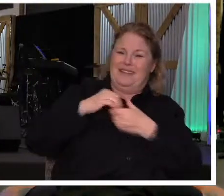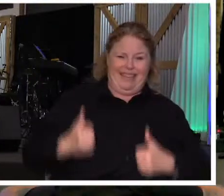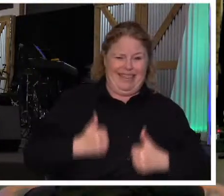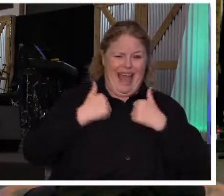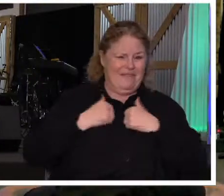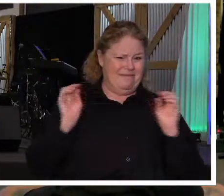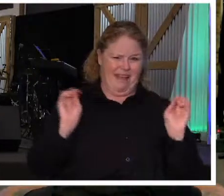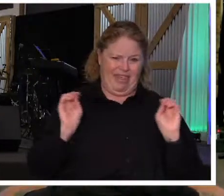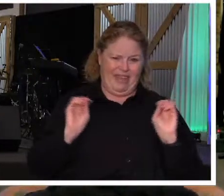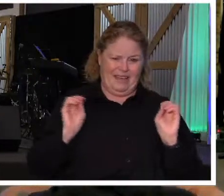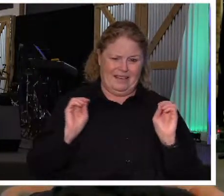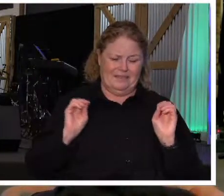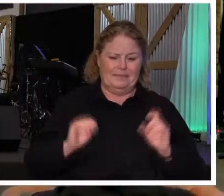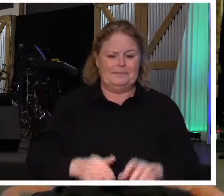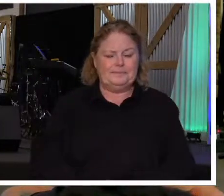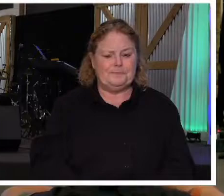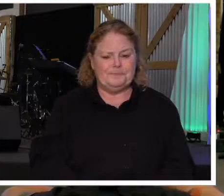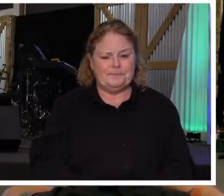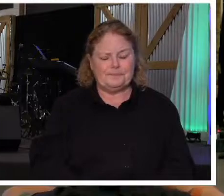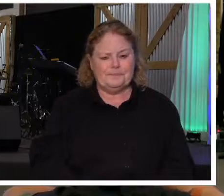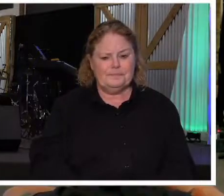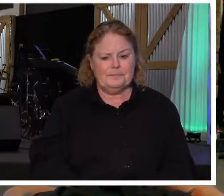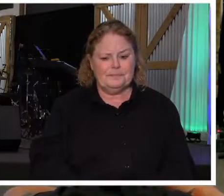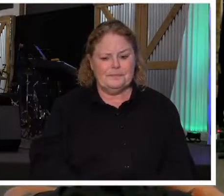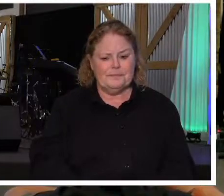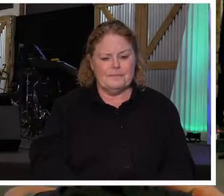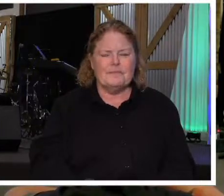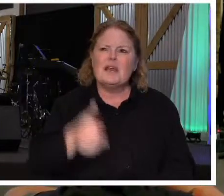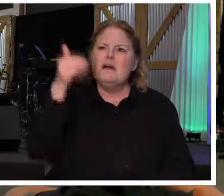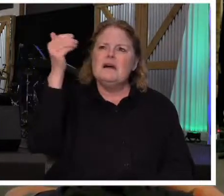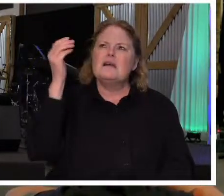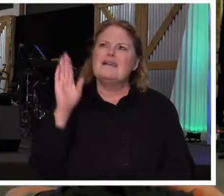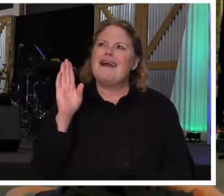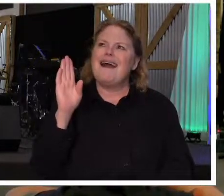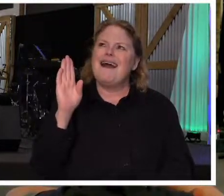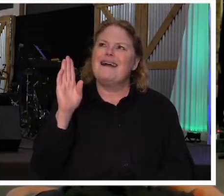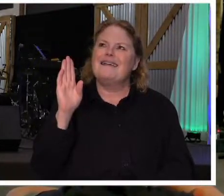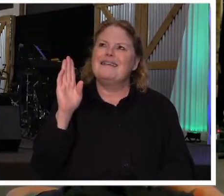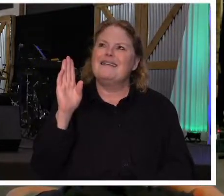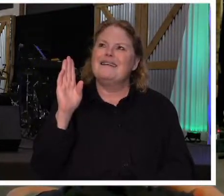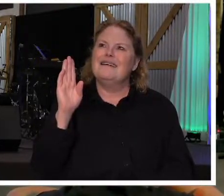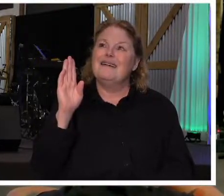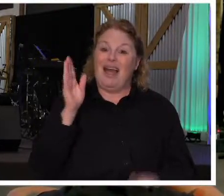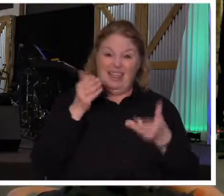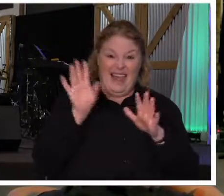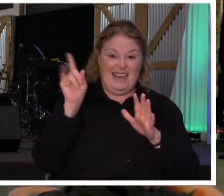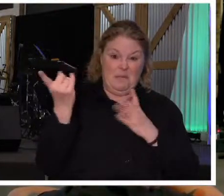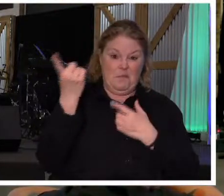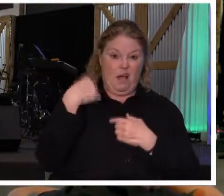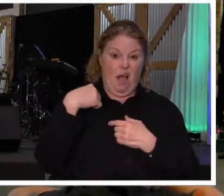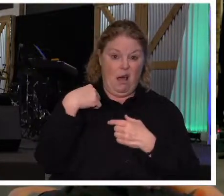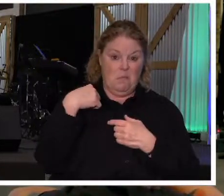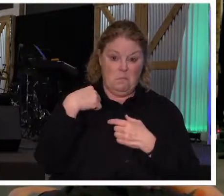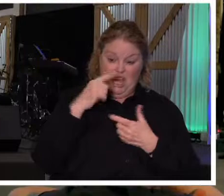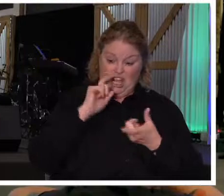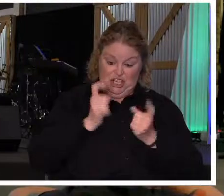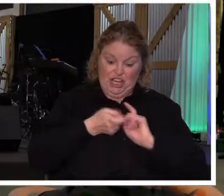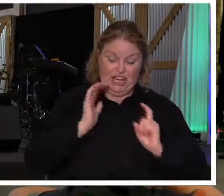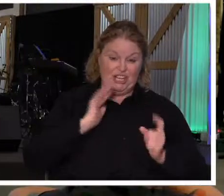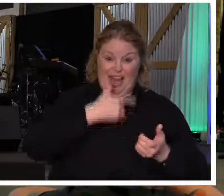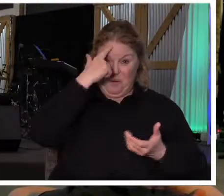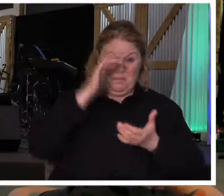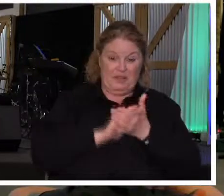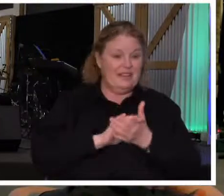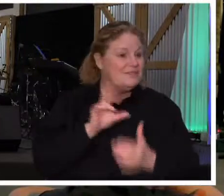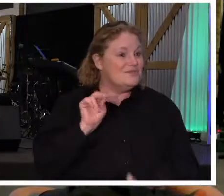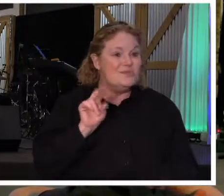of his glory comes in and rearranges our beliefs. We just want a concept of God that